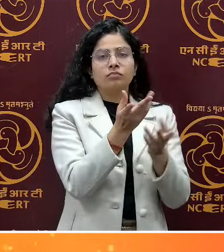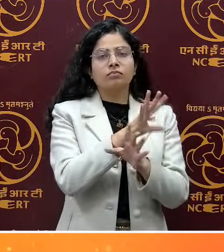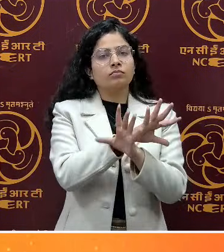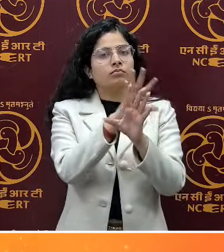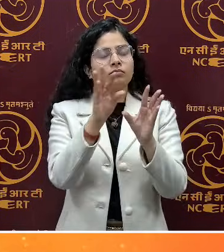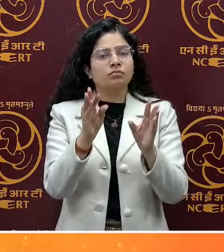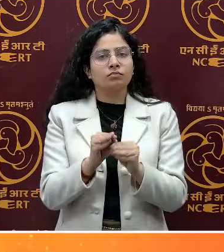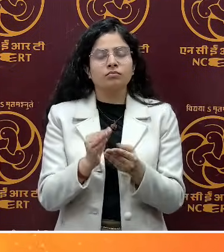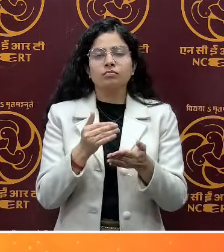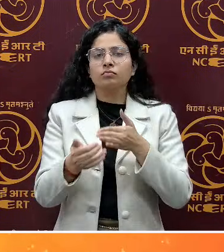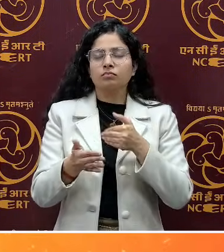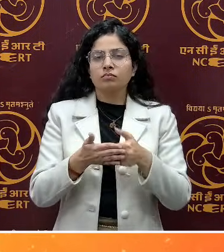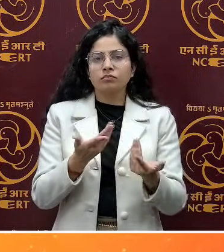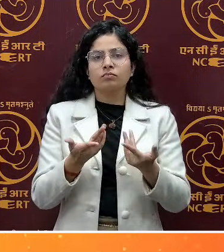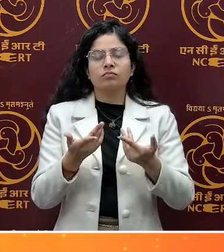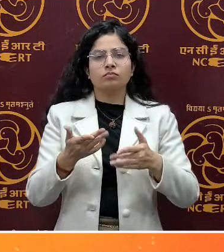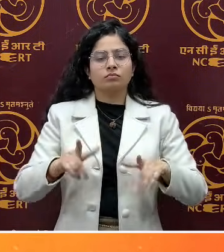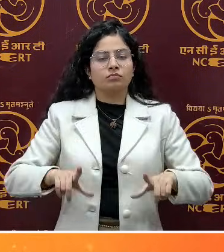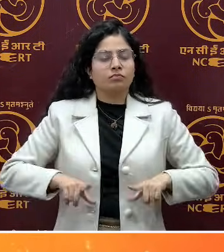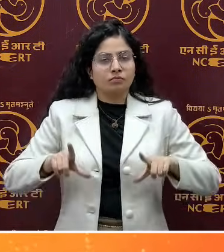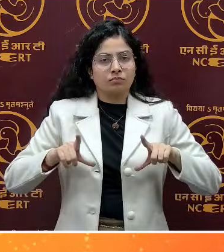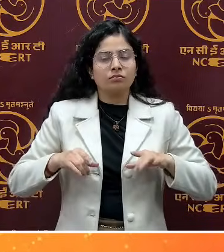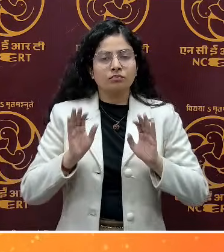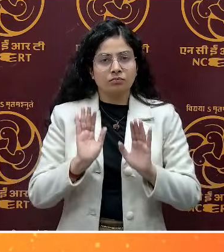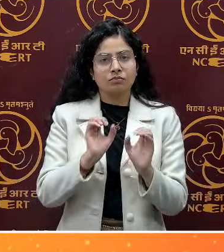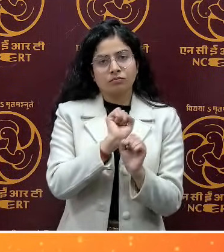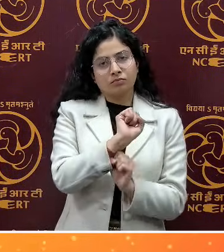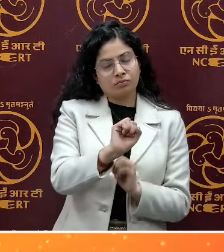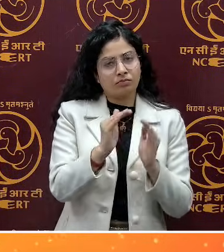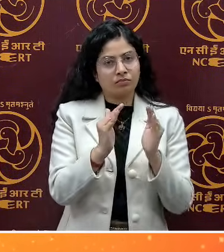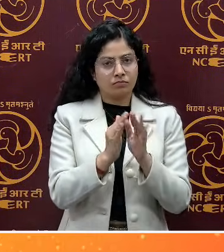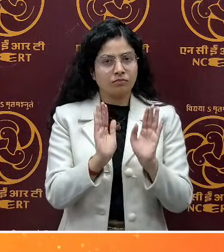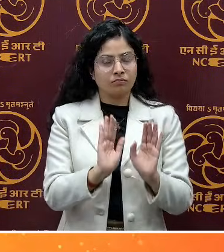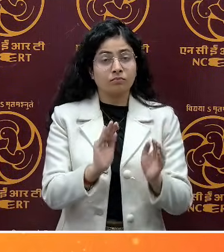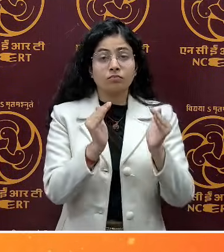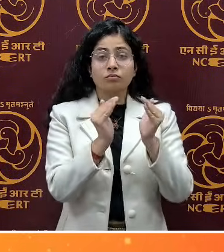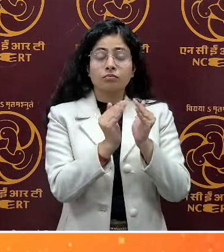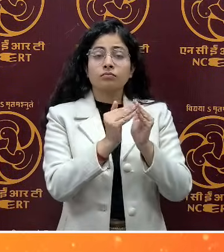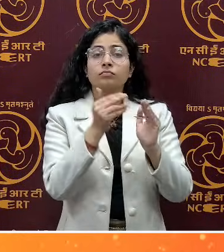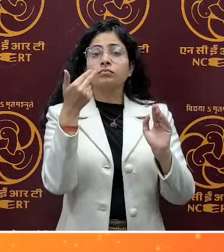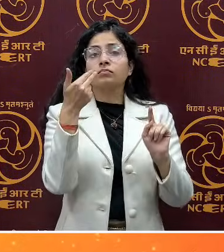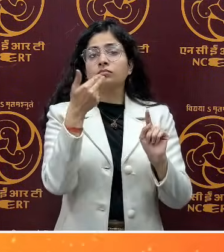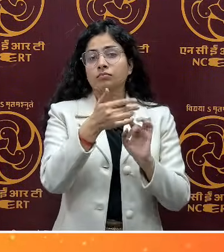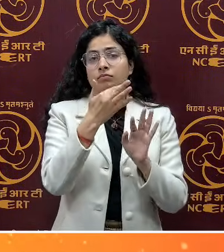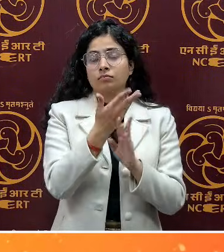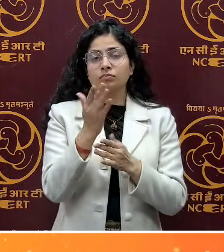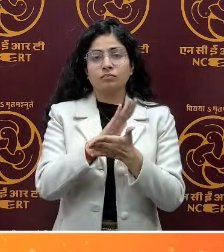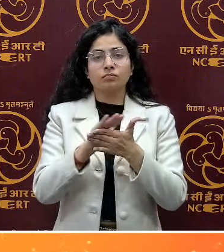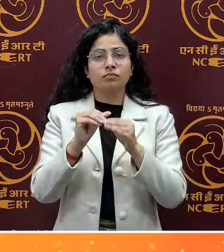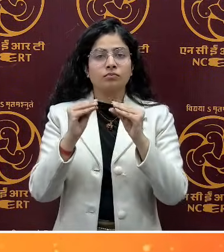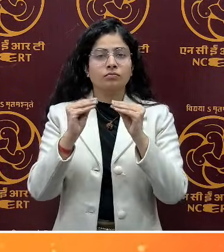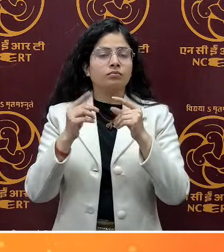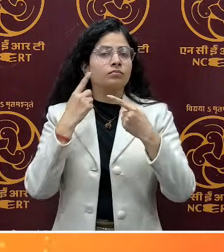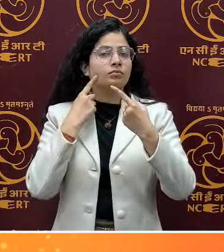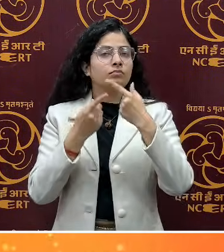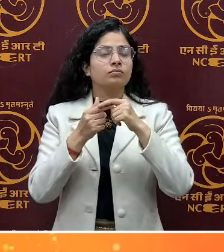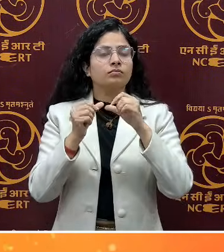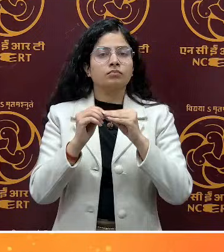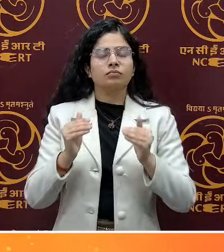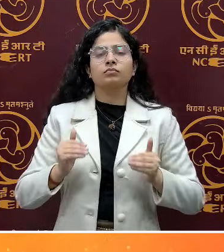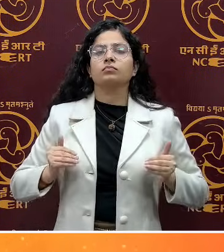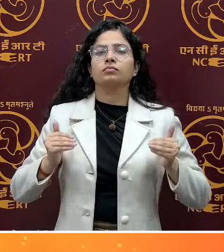the organisms, they have their home. And that home is called as habitat. Now